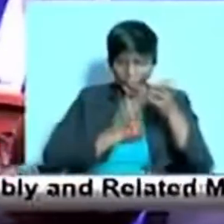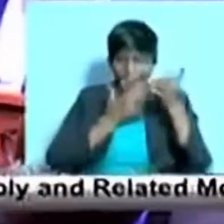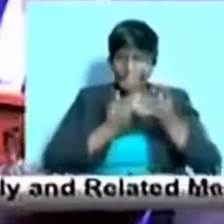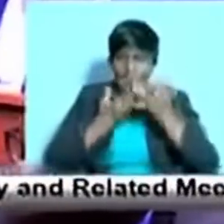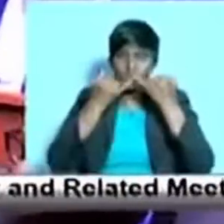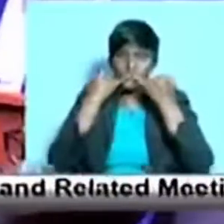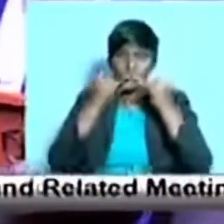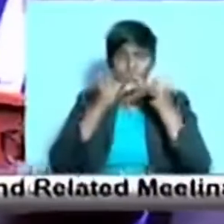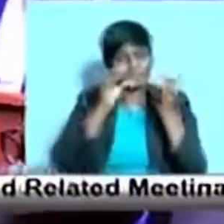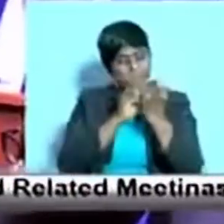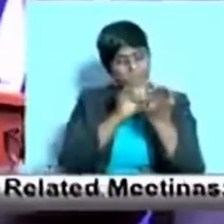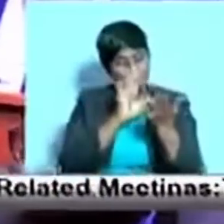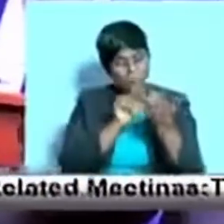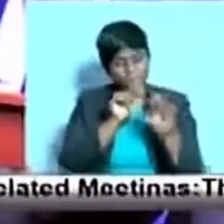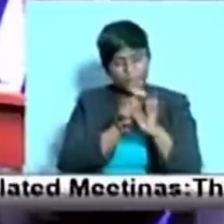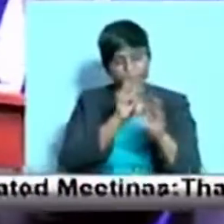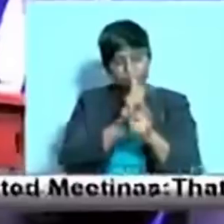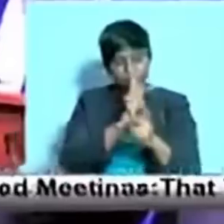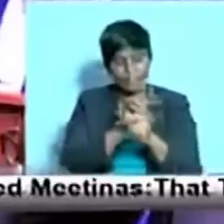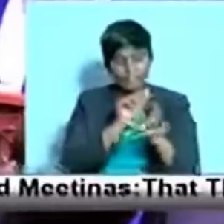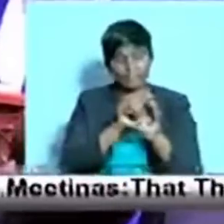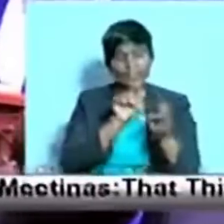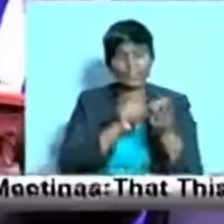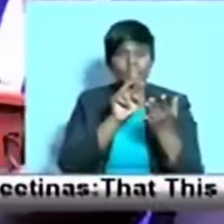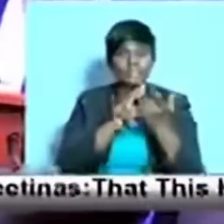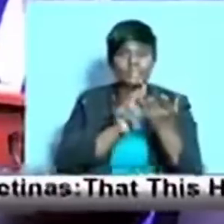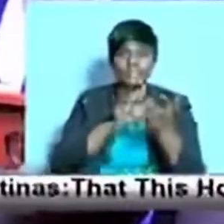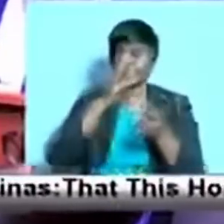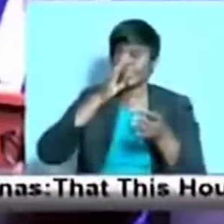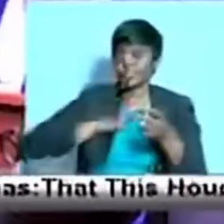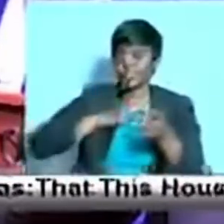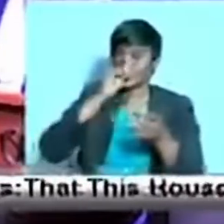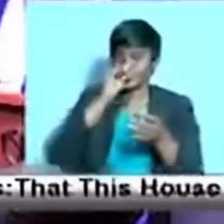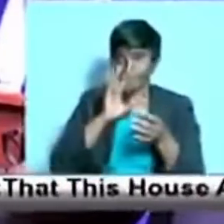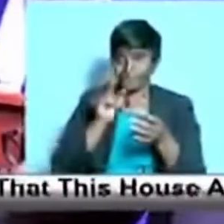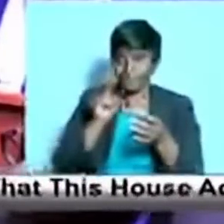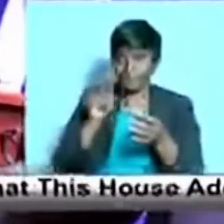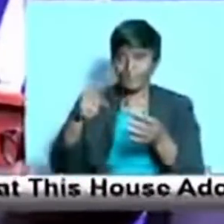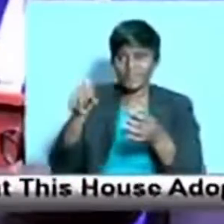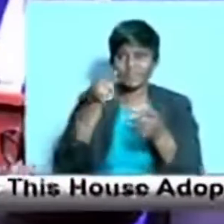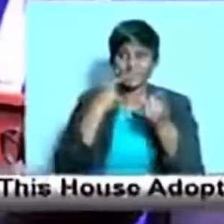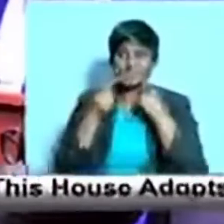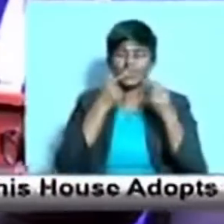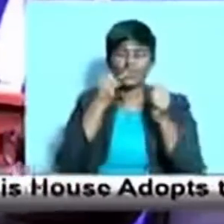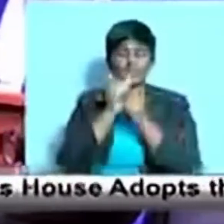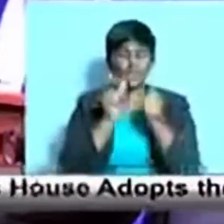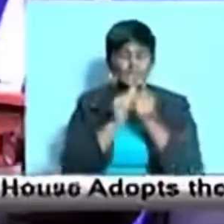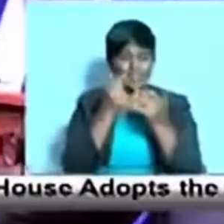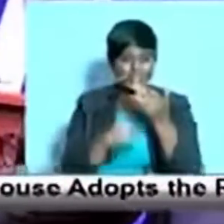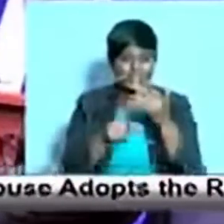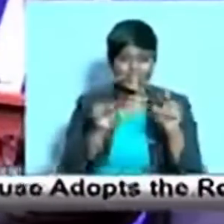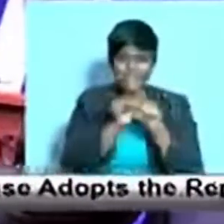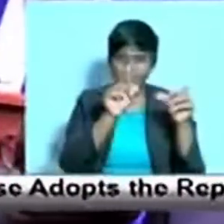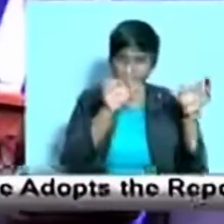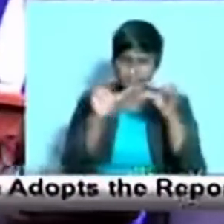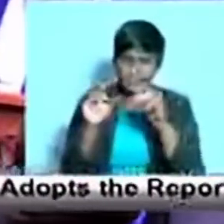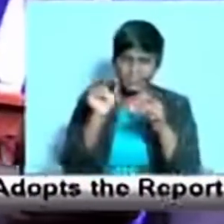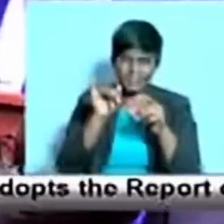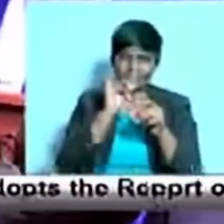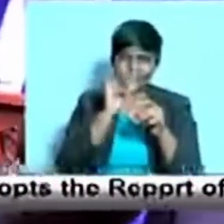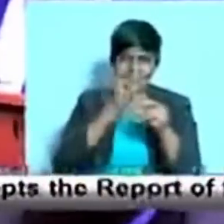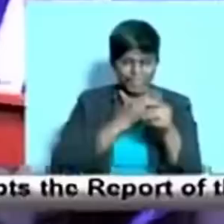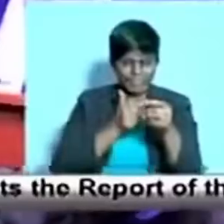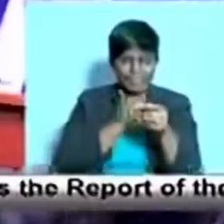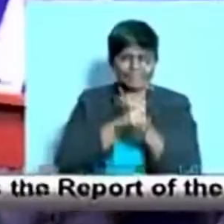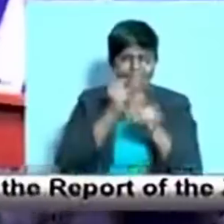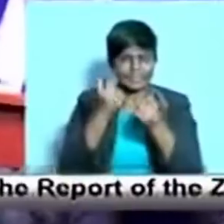information contained in this report, Madam Speaker. Madam Speaker, he talked about committees, and that's a point I was